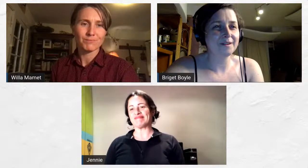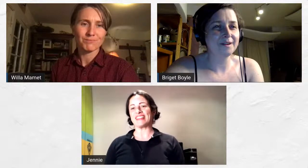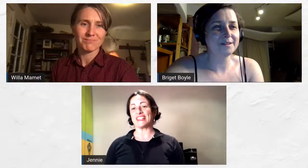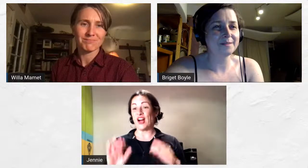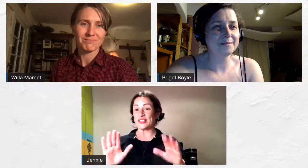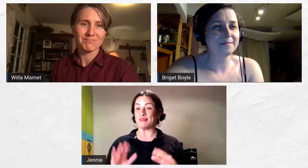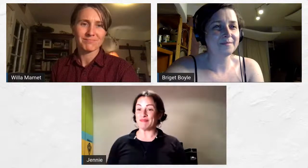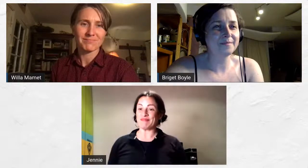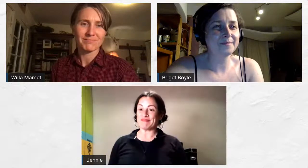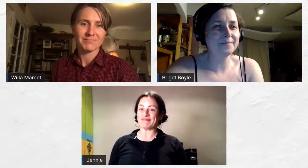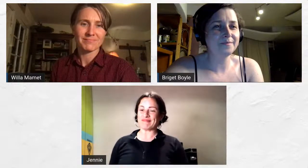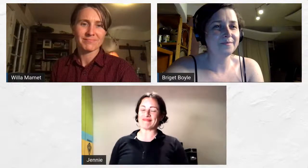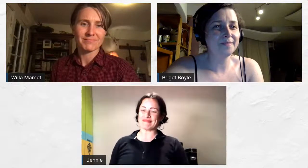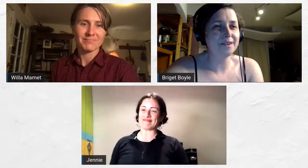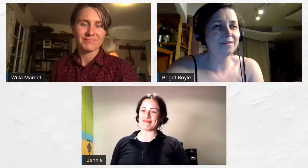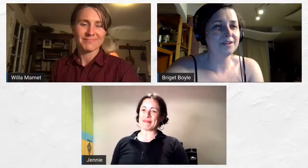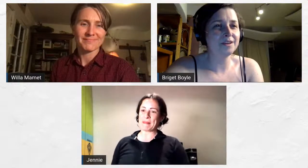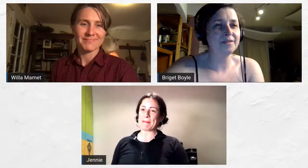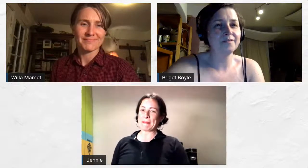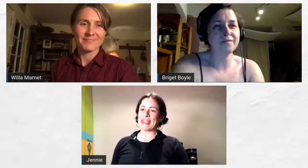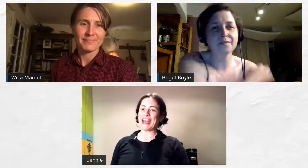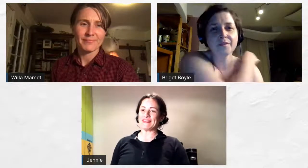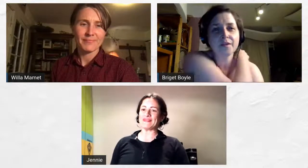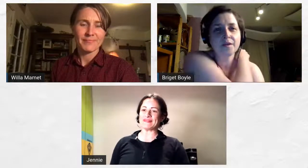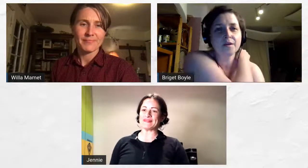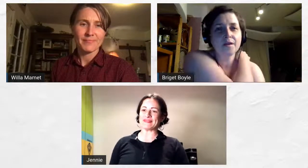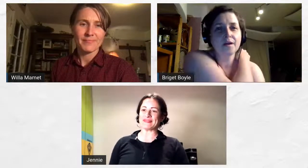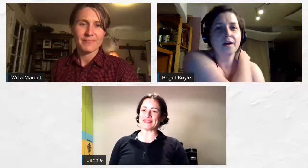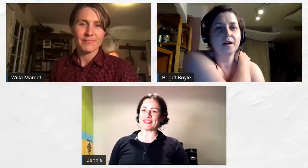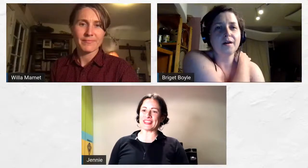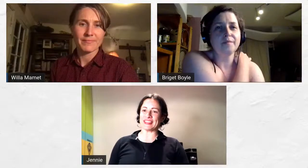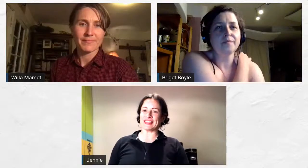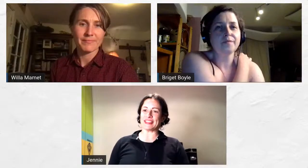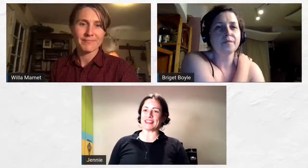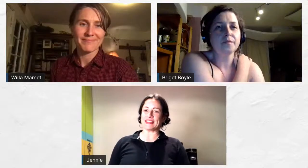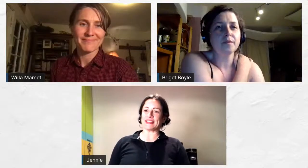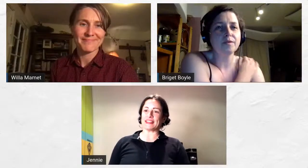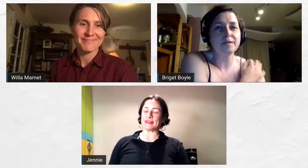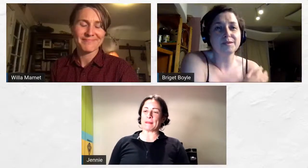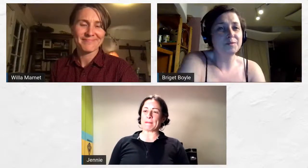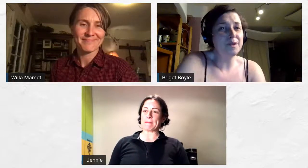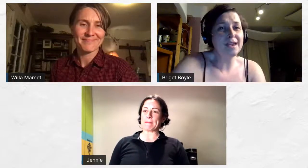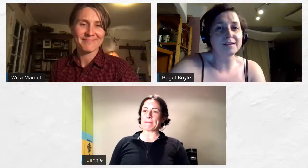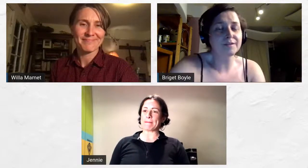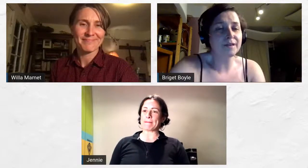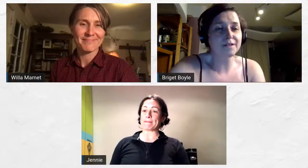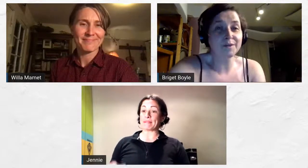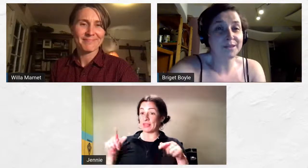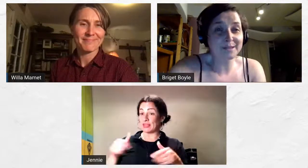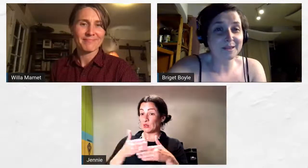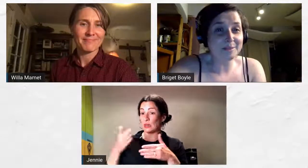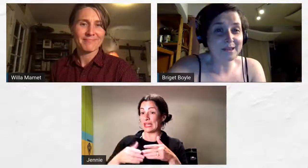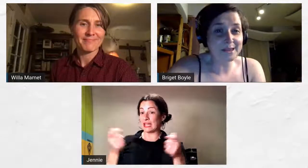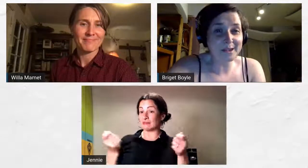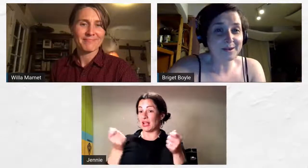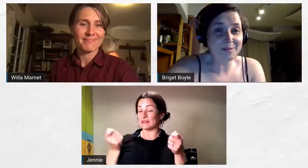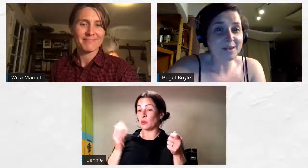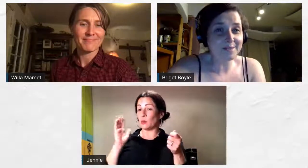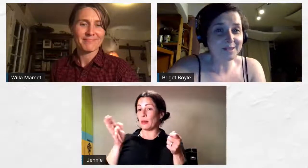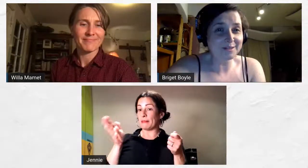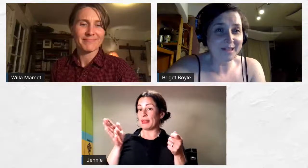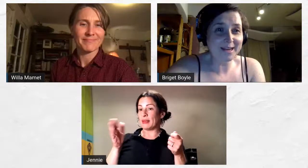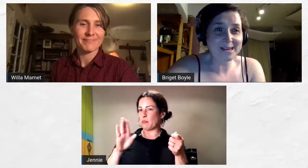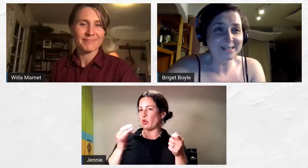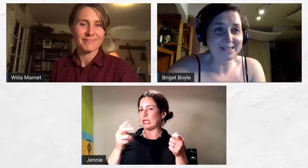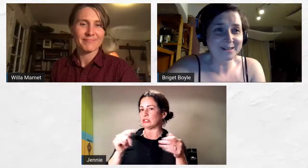Awesome. Awesome. Thank you, Jenny. Yeah. This weekend's festival is going to be,